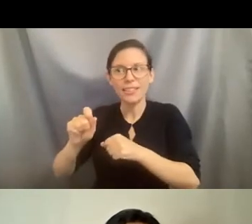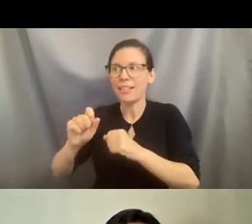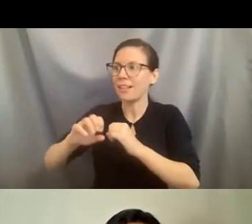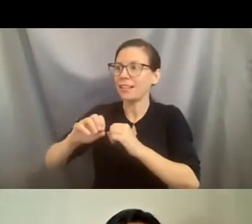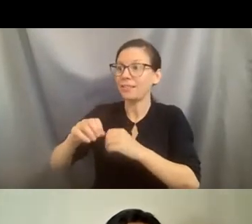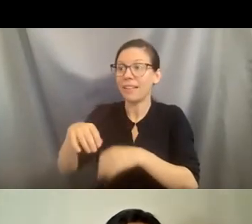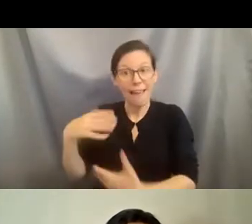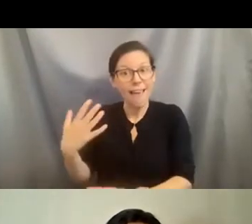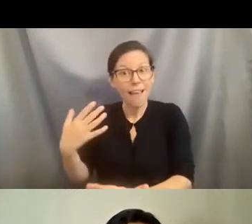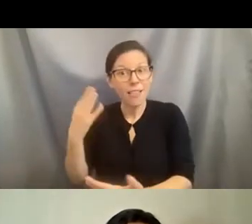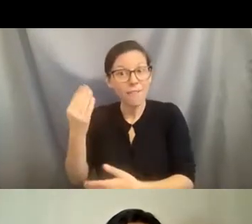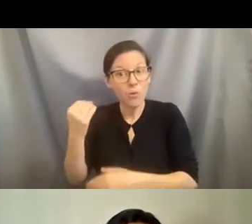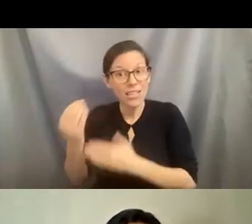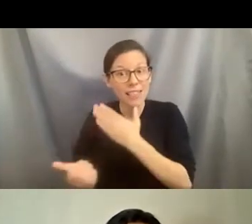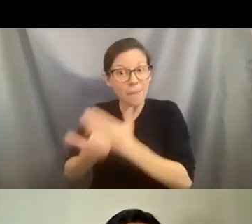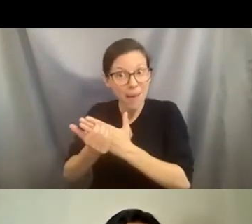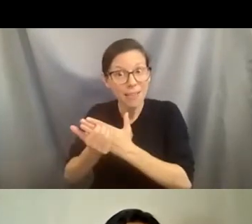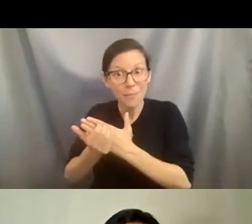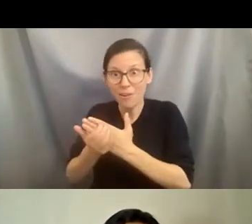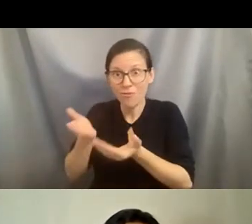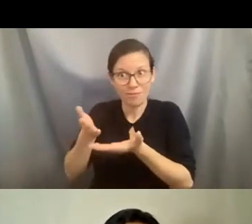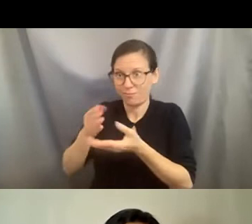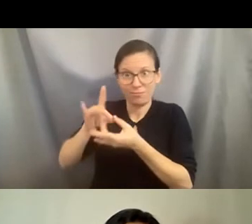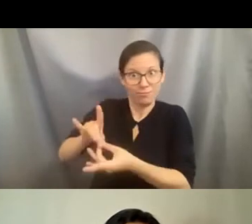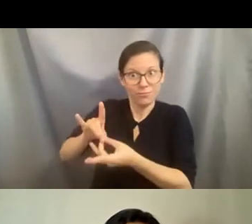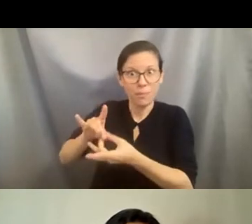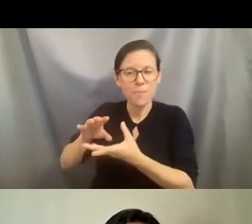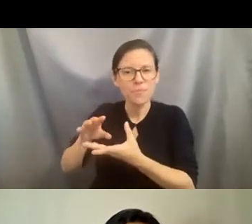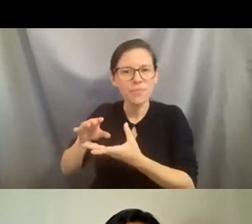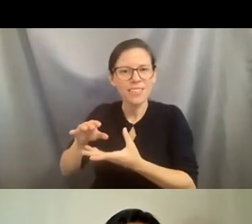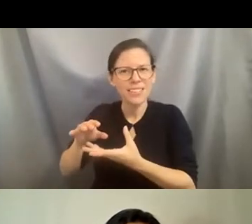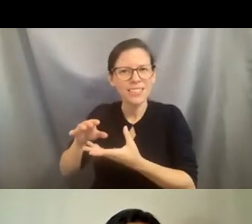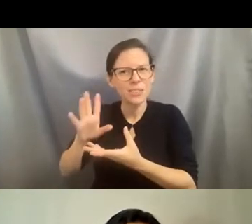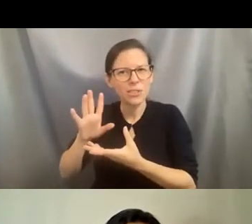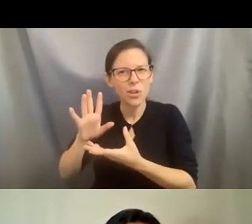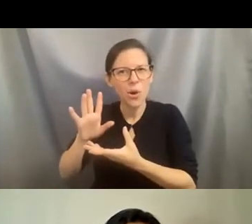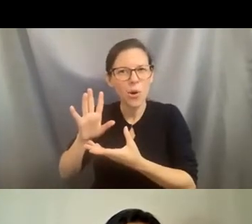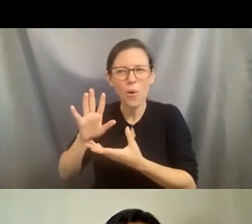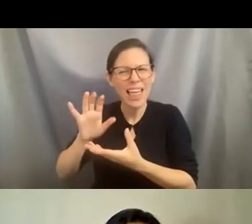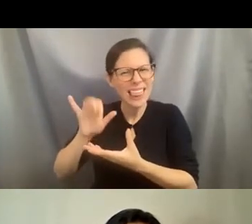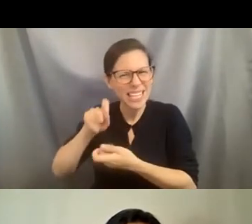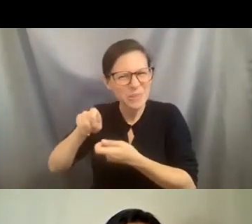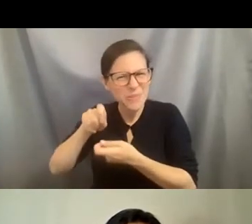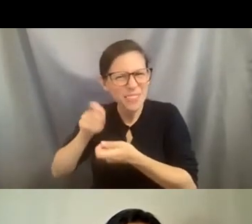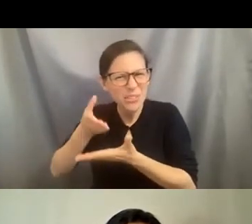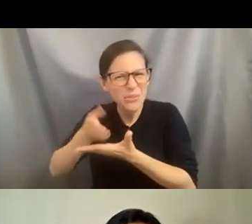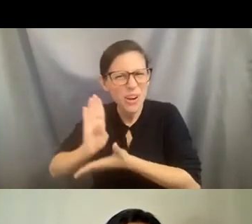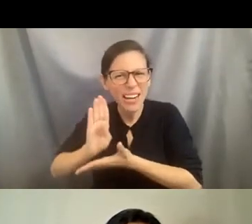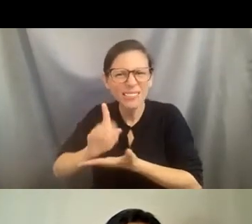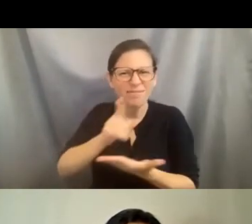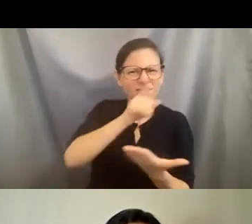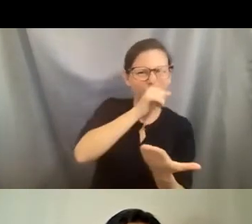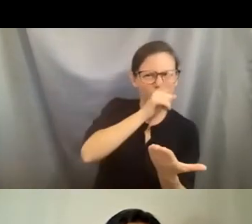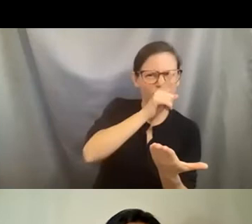to say that, you know, that that specific right was not articulated in the Constitution, the